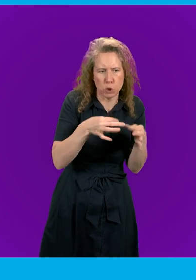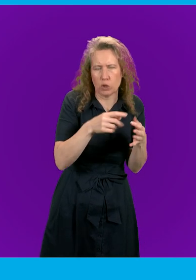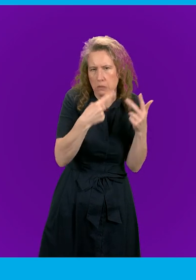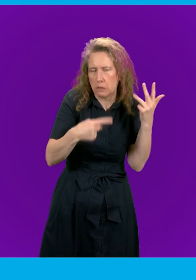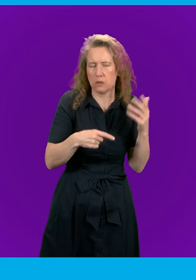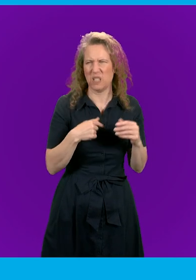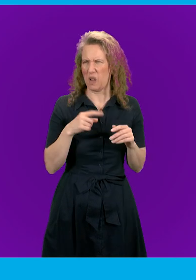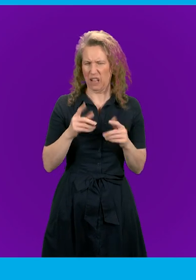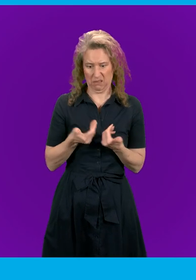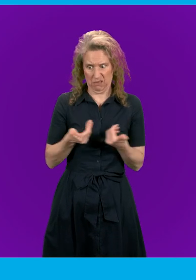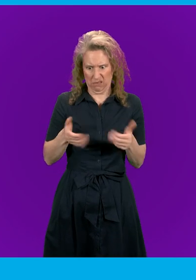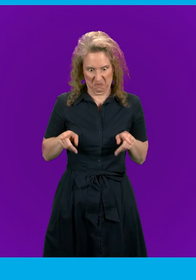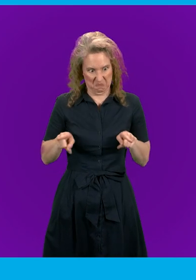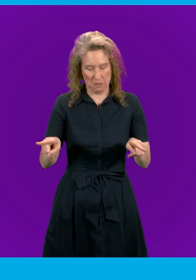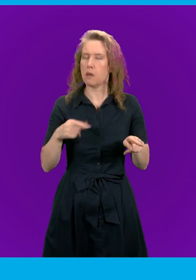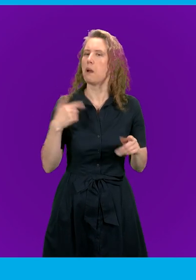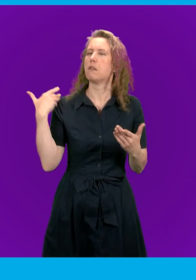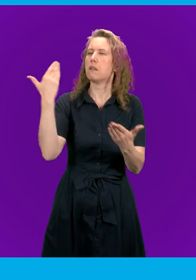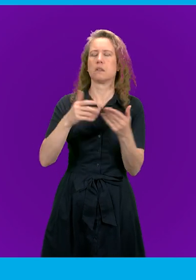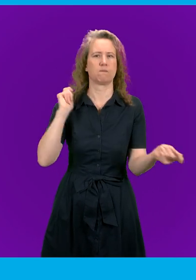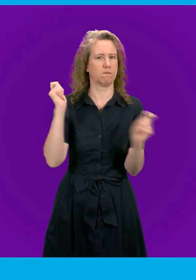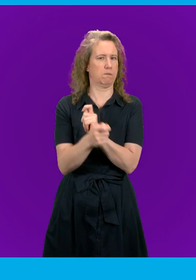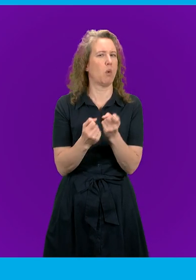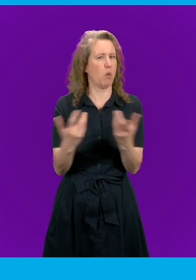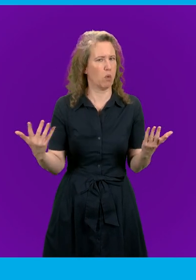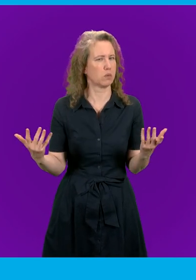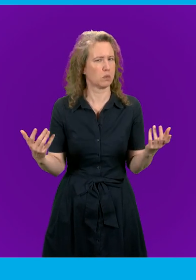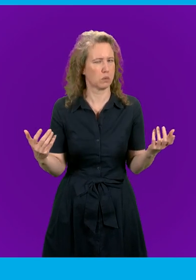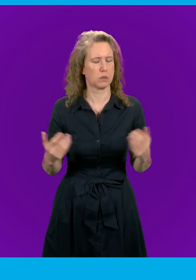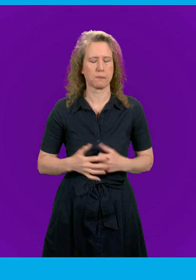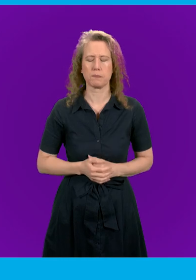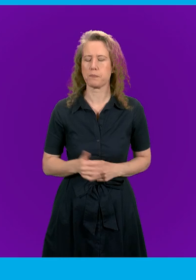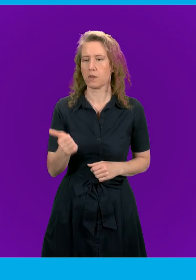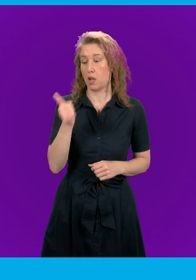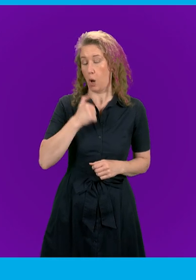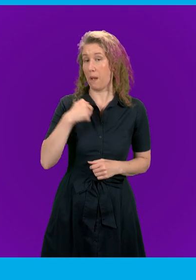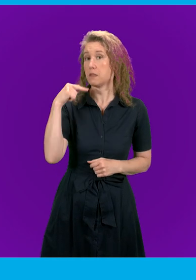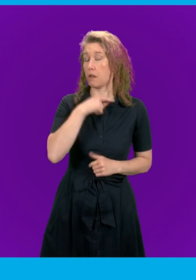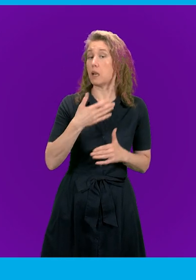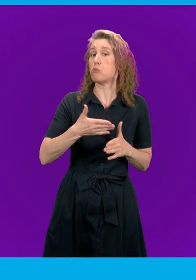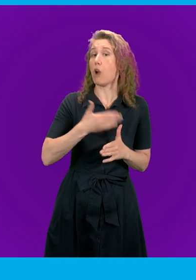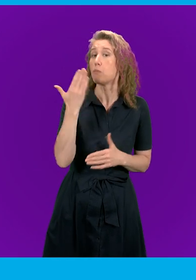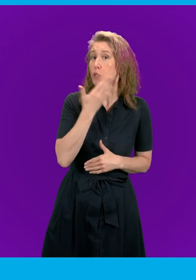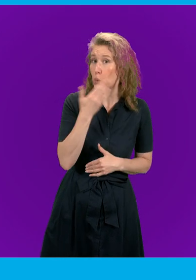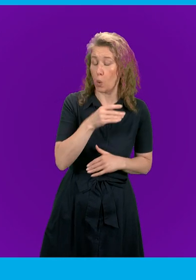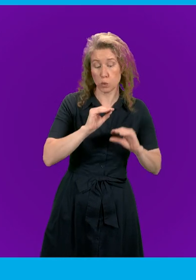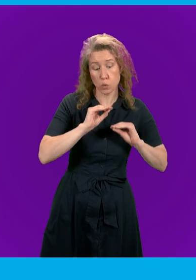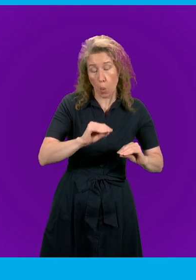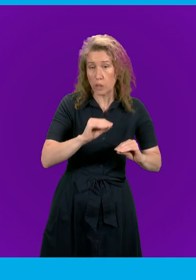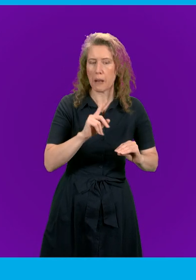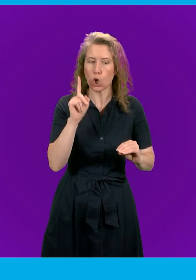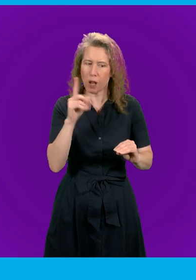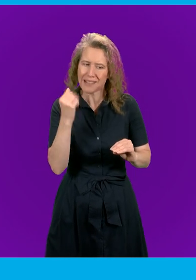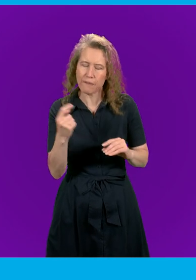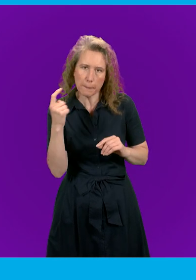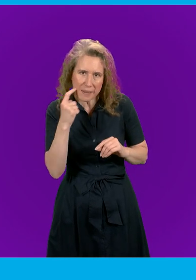species. We've come a long way since then, I know that my son in primary school was taught about periods and what